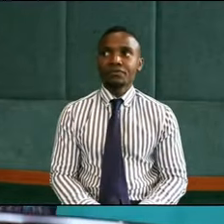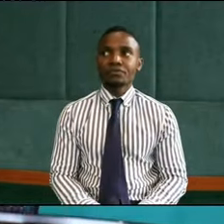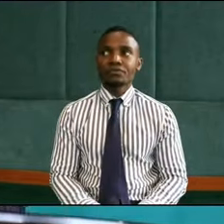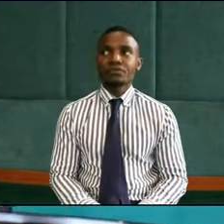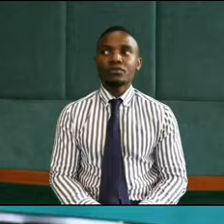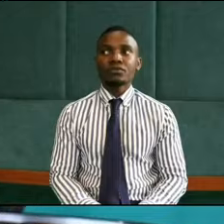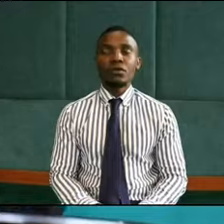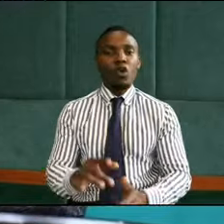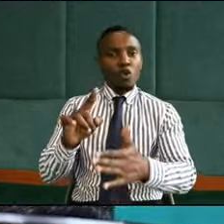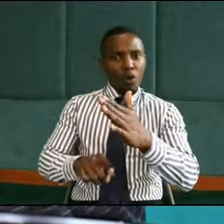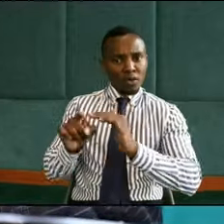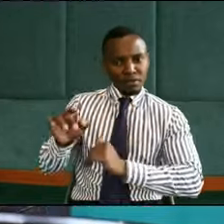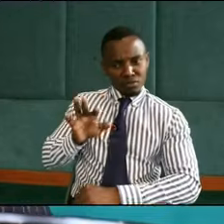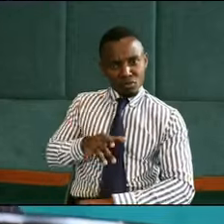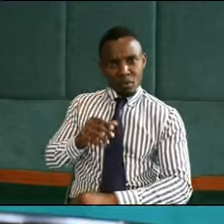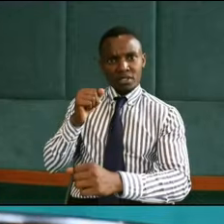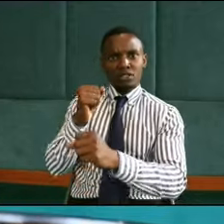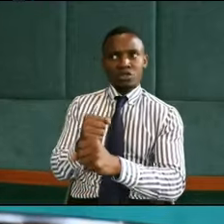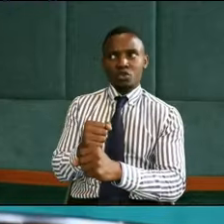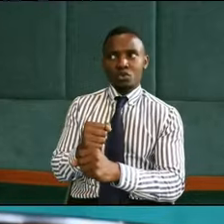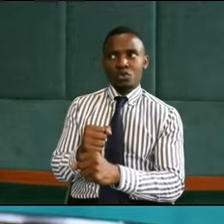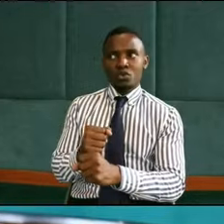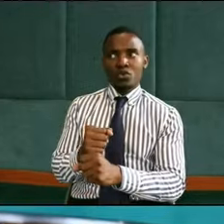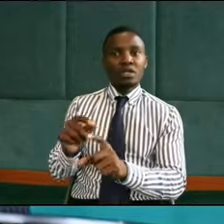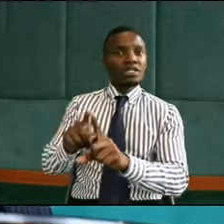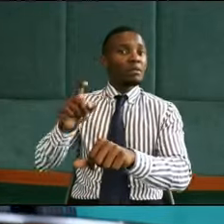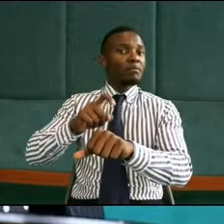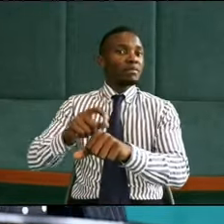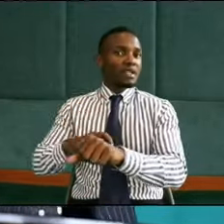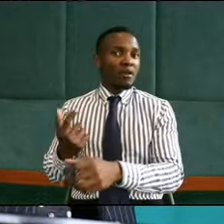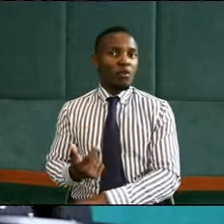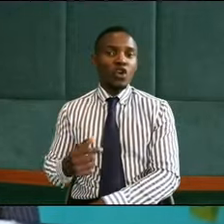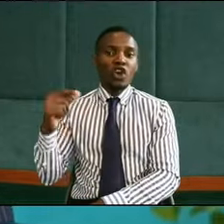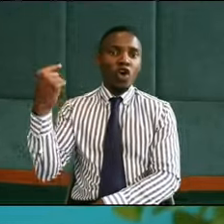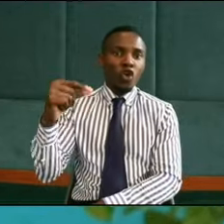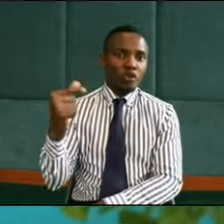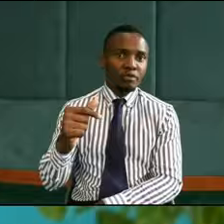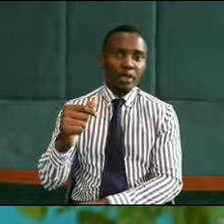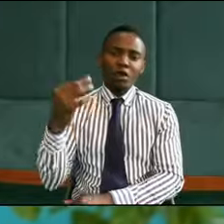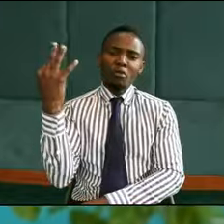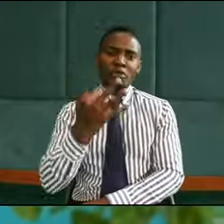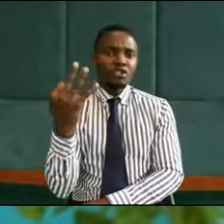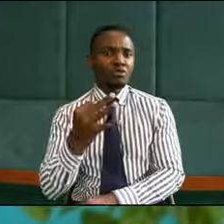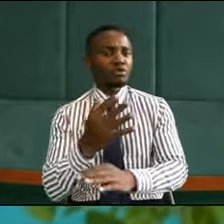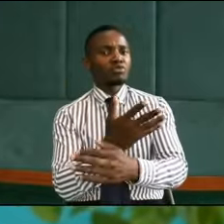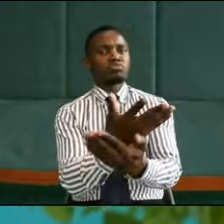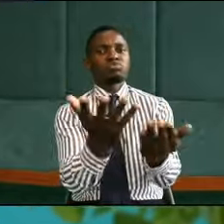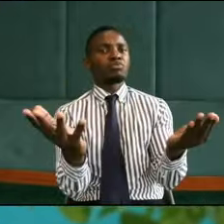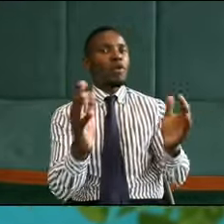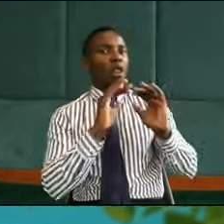"Whatever this woman has done, as the gospel is preached into the whole world, her